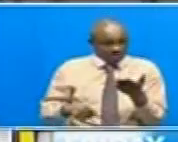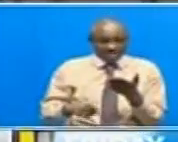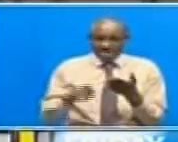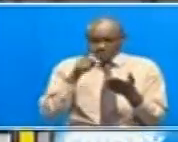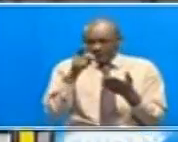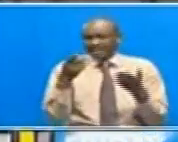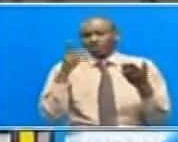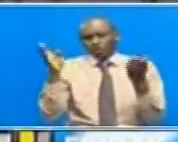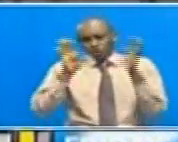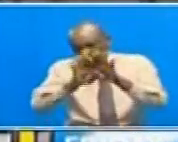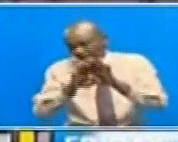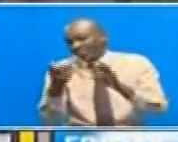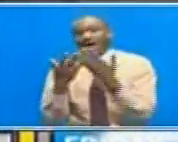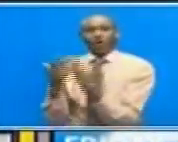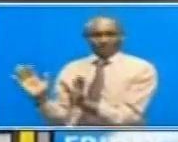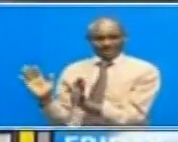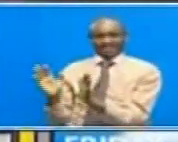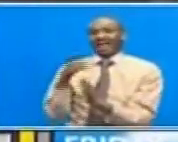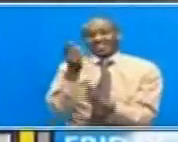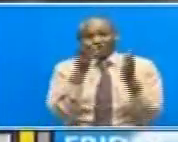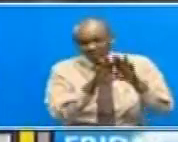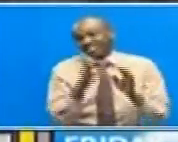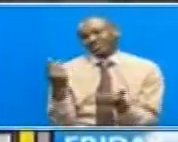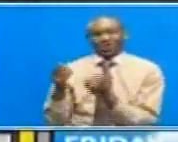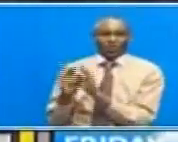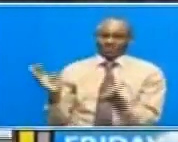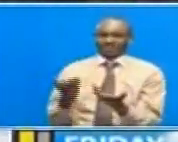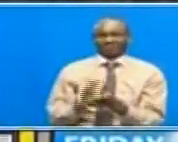one door closes, another opens.